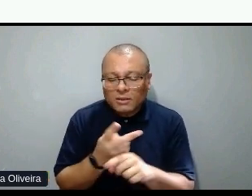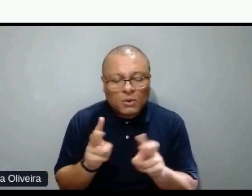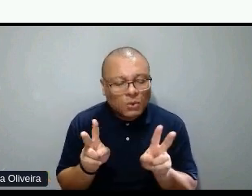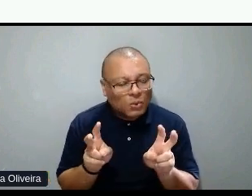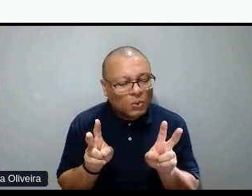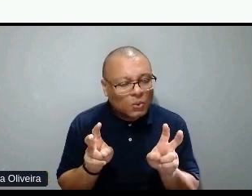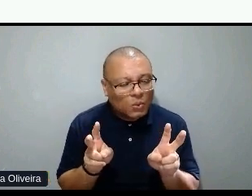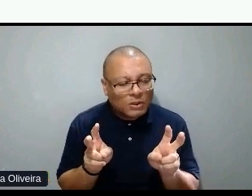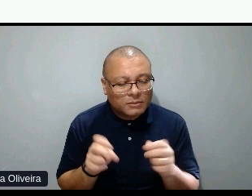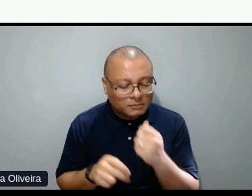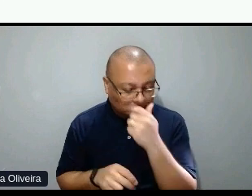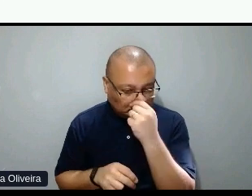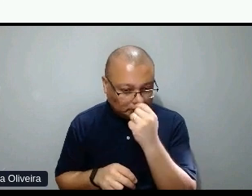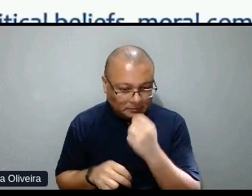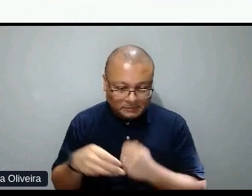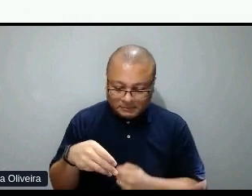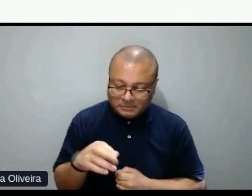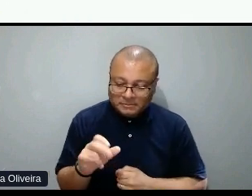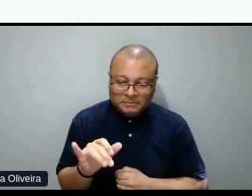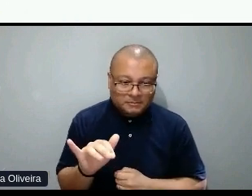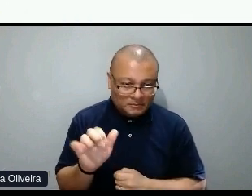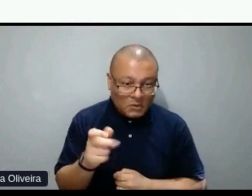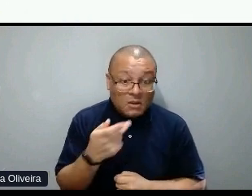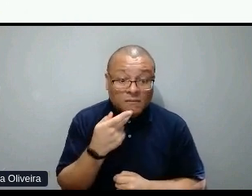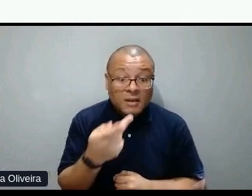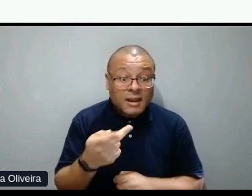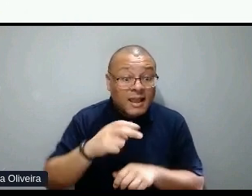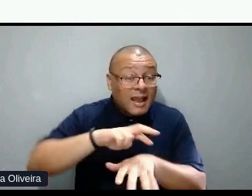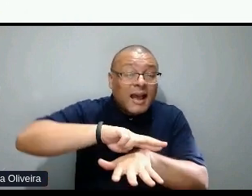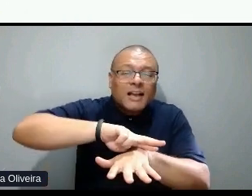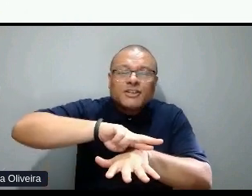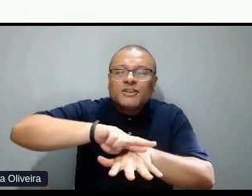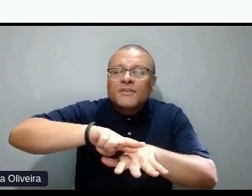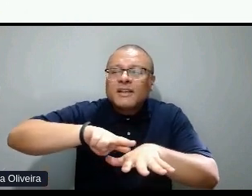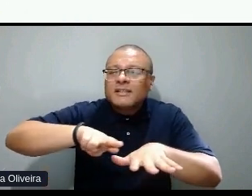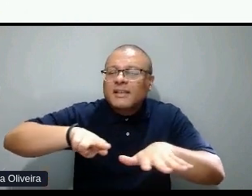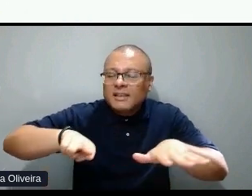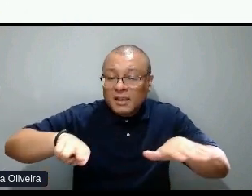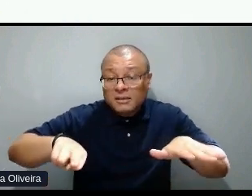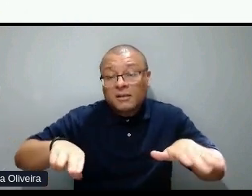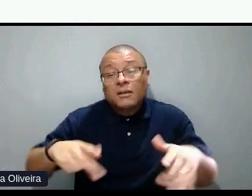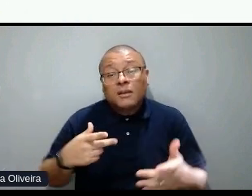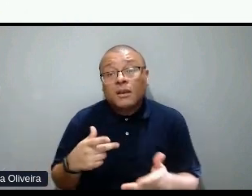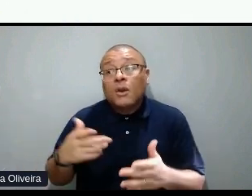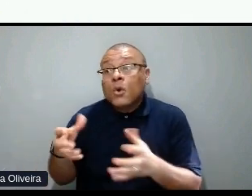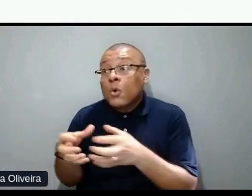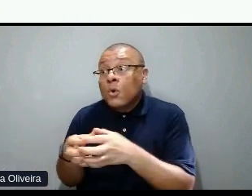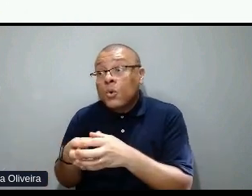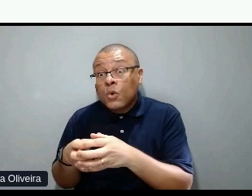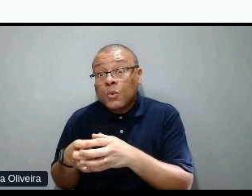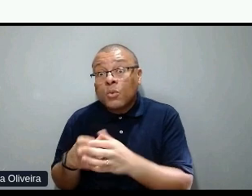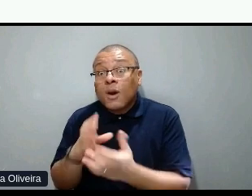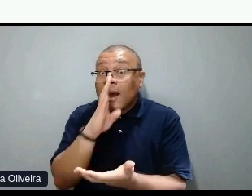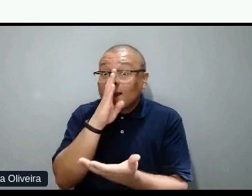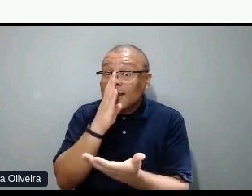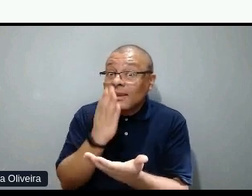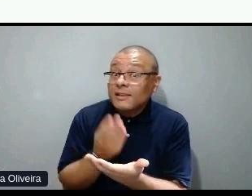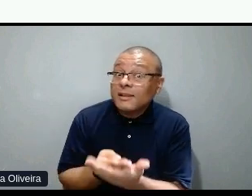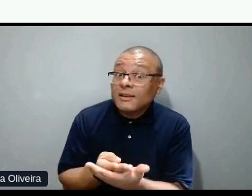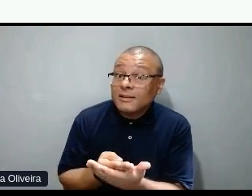the world view diversity. So here we are talking about political beliefs, moral compasses, stuff like